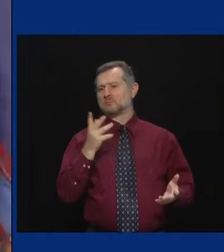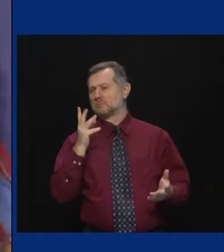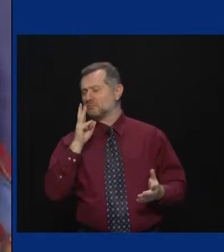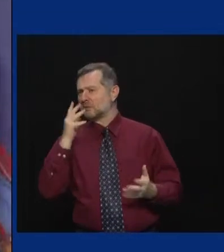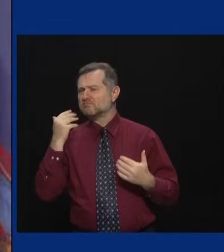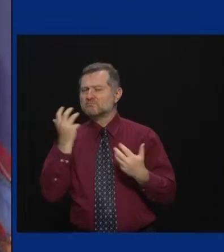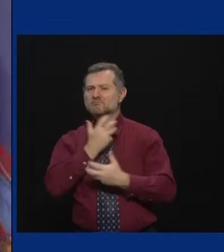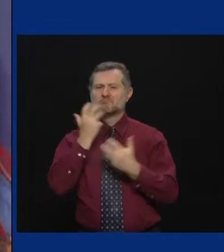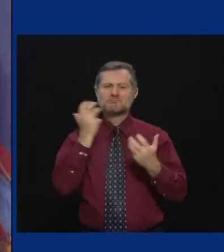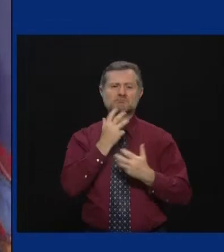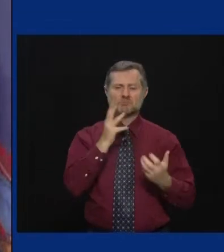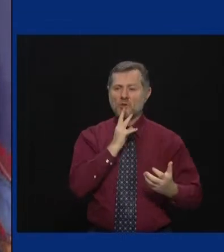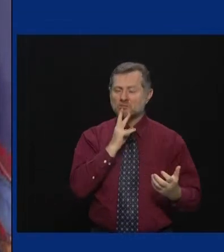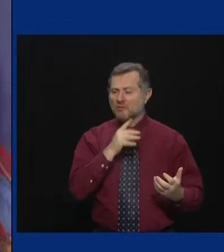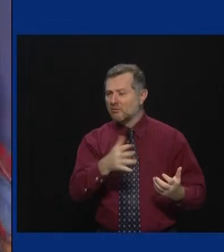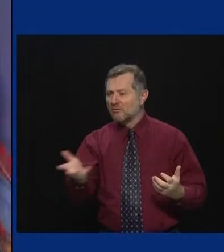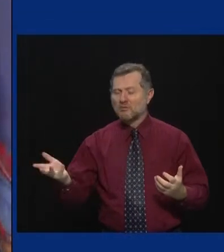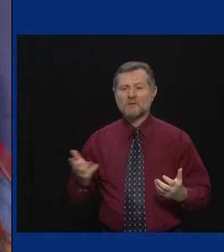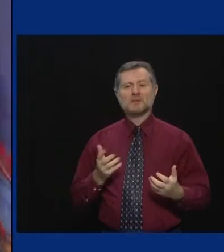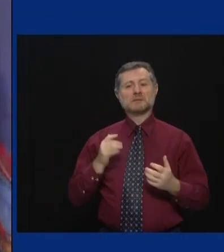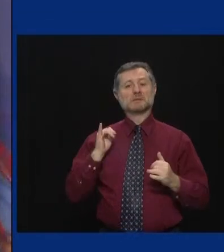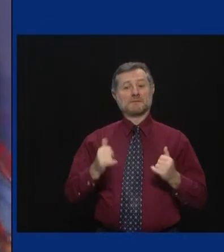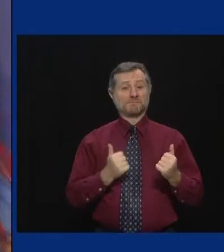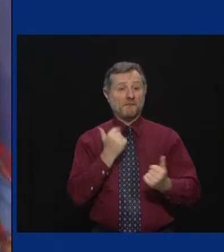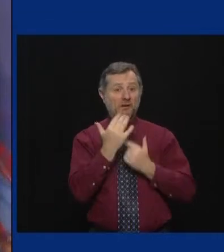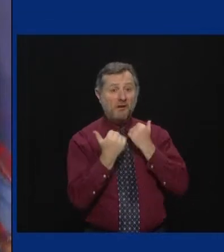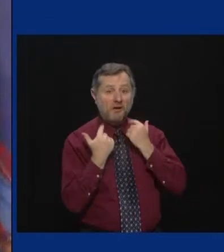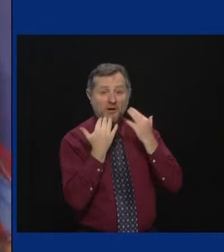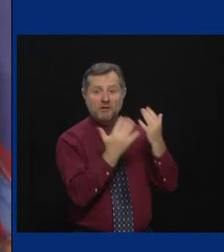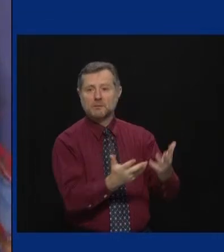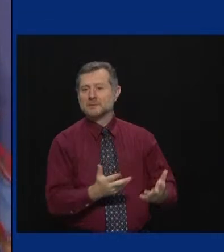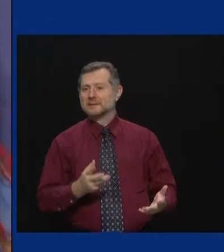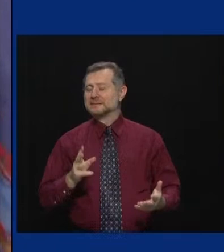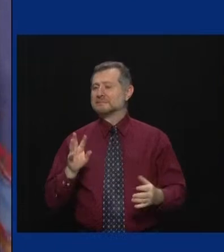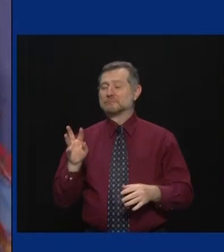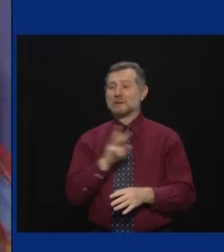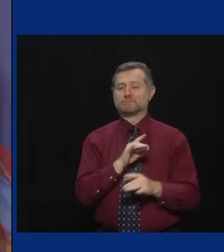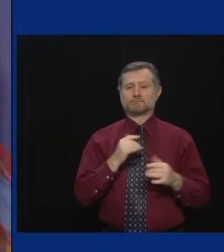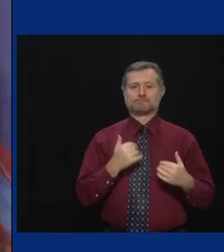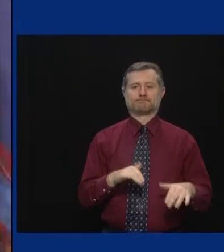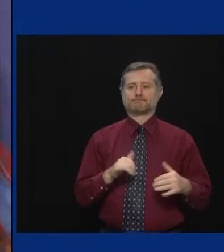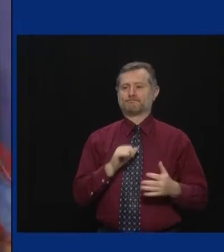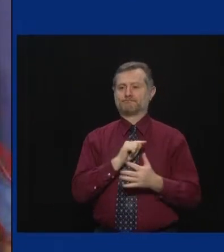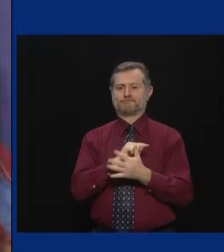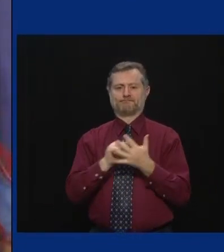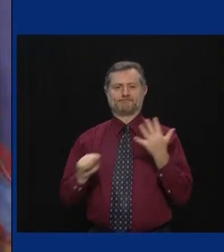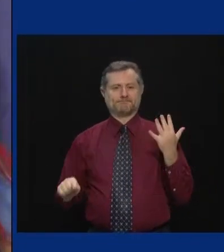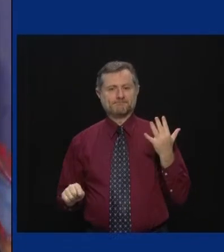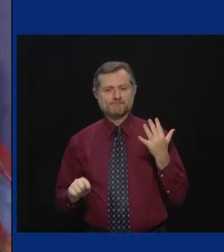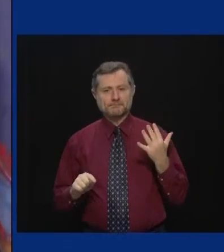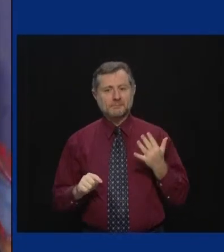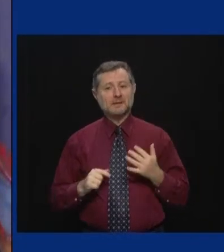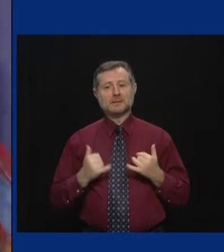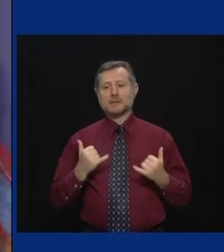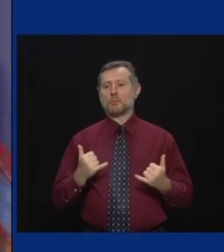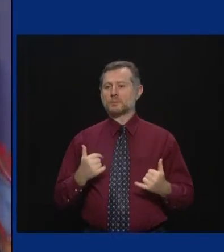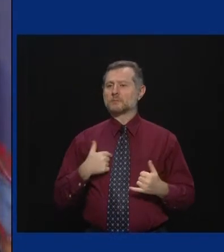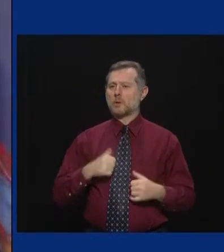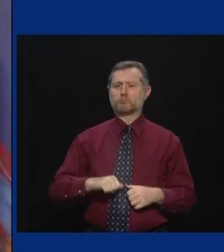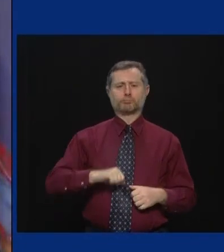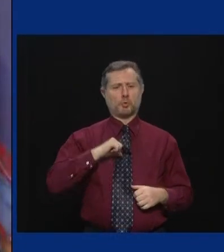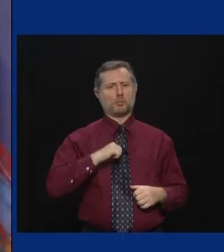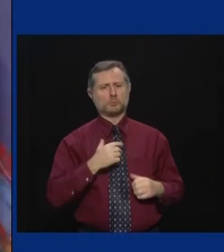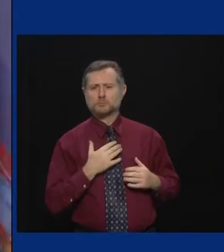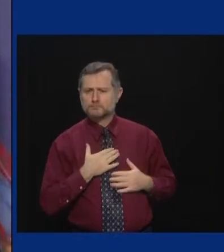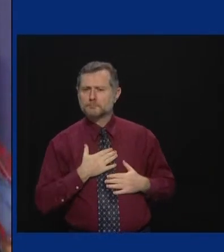more fires out west. It's been quite extraordinary. And I want to say that it's such a point of pride for me to know that in my home state